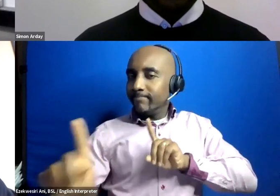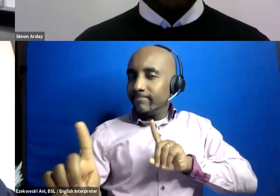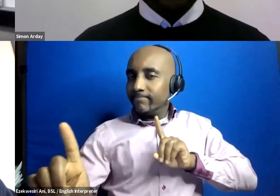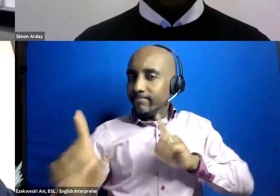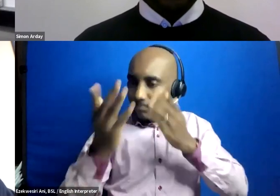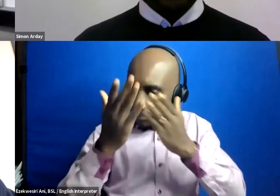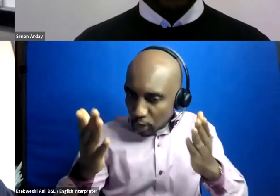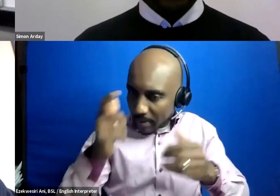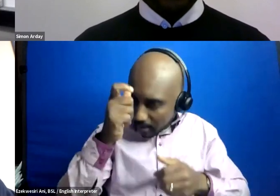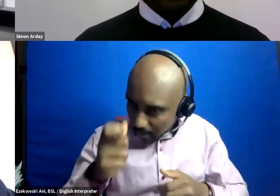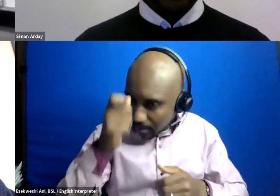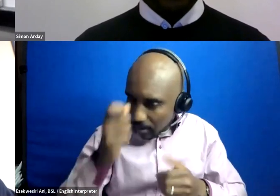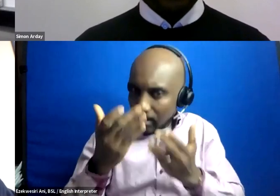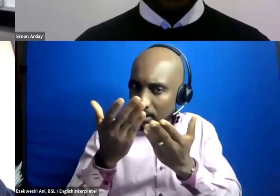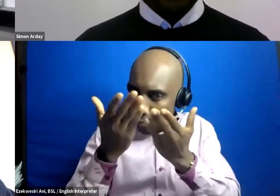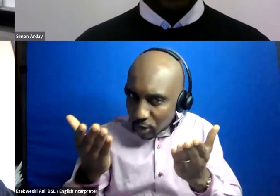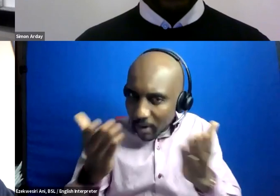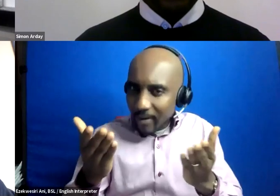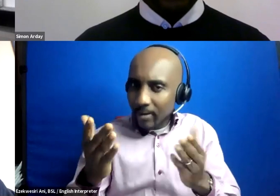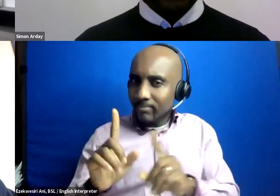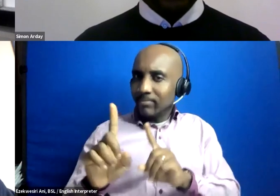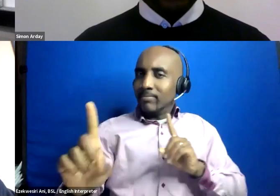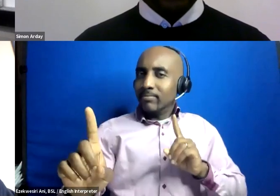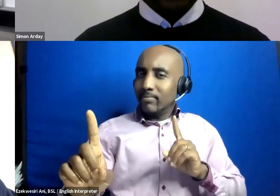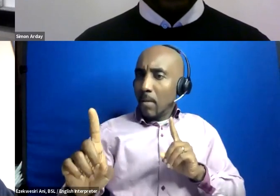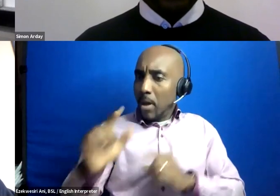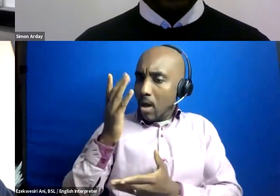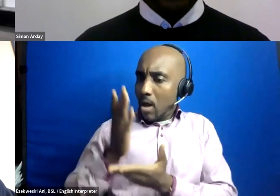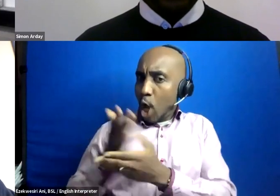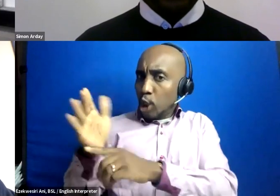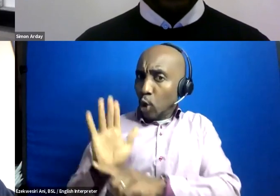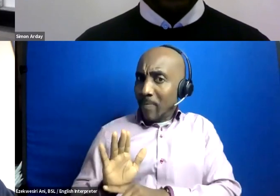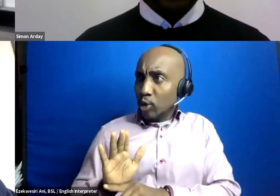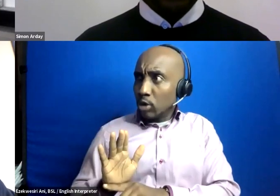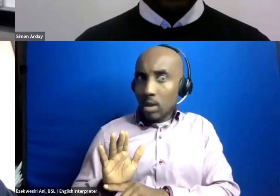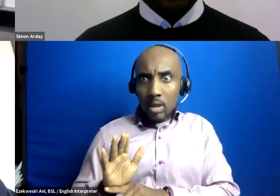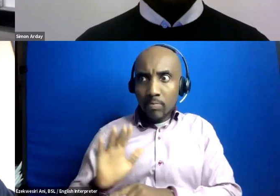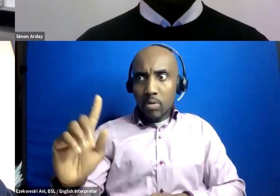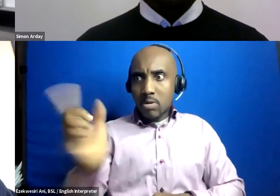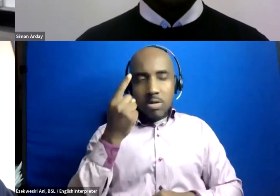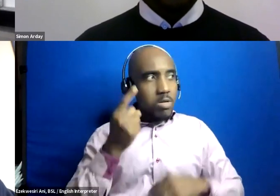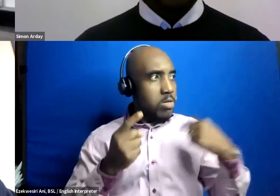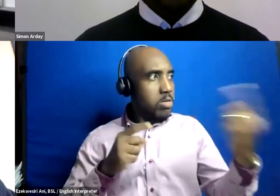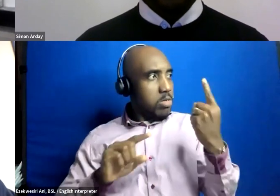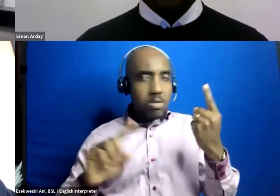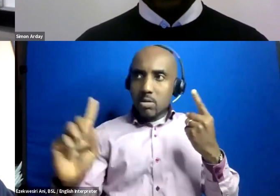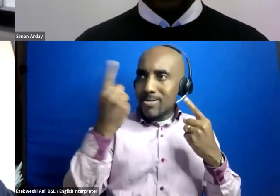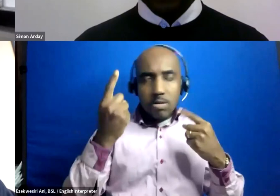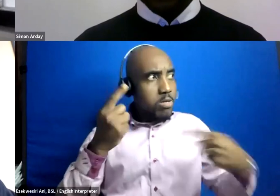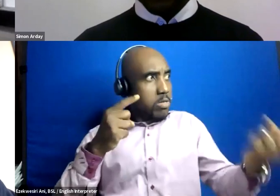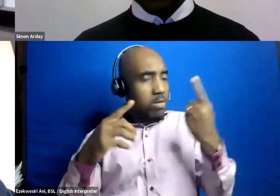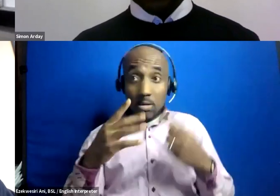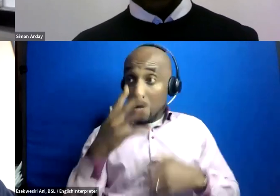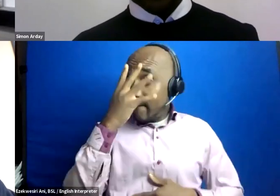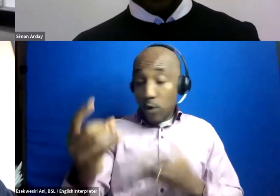respect, but after the documentary, people were just approaching me, out bare